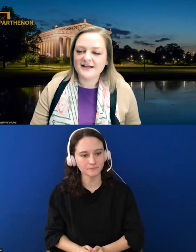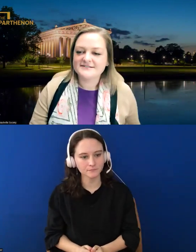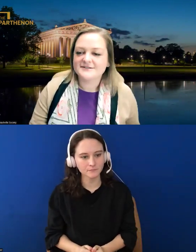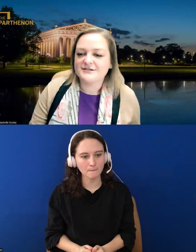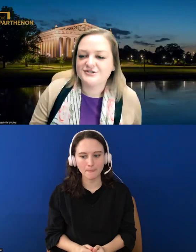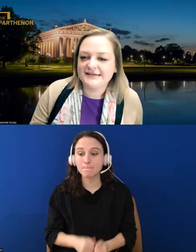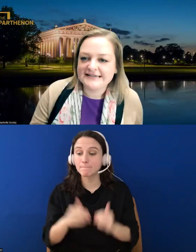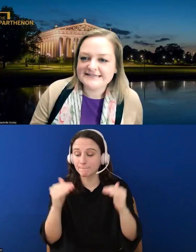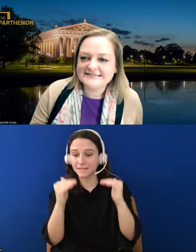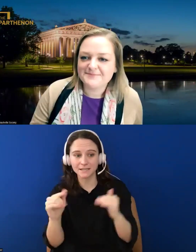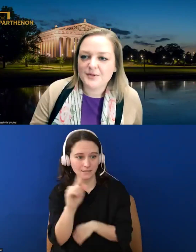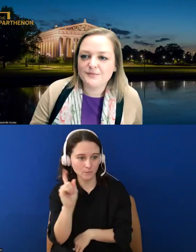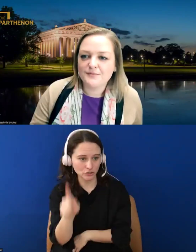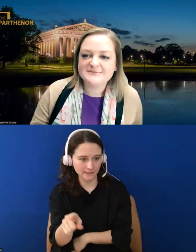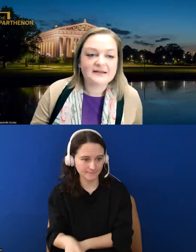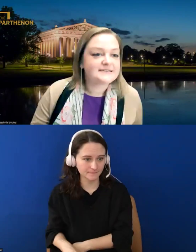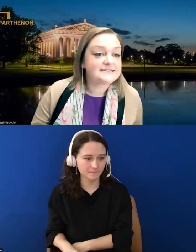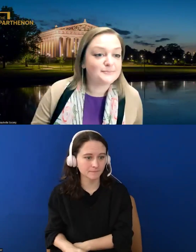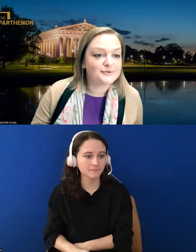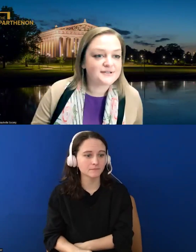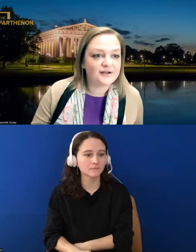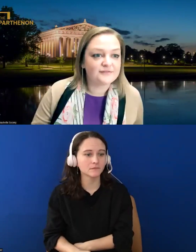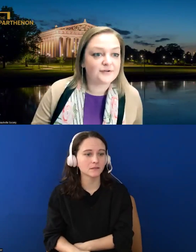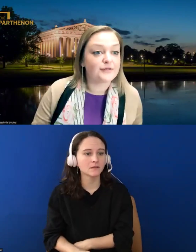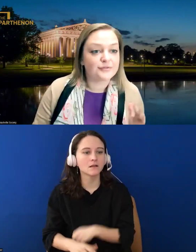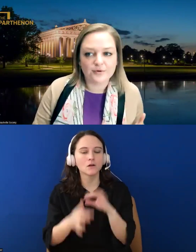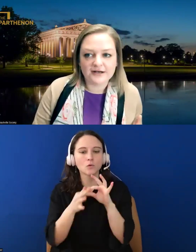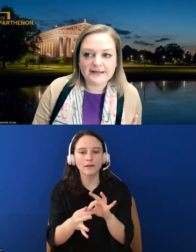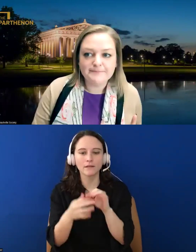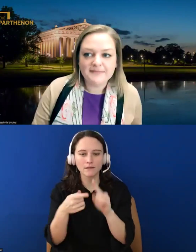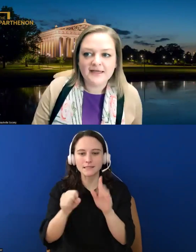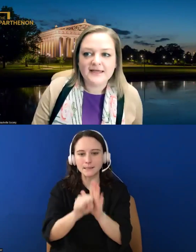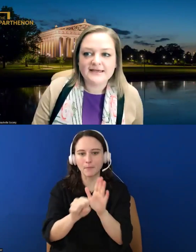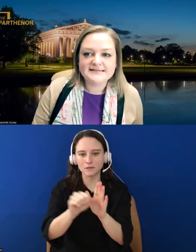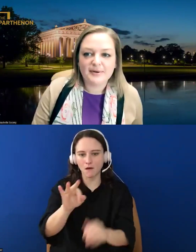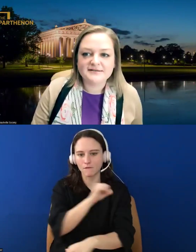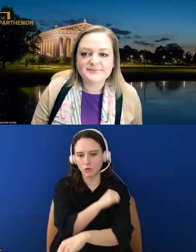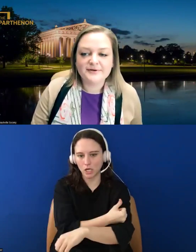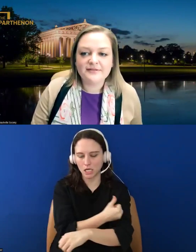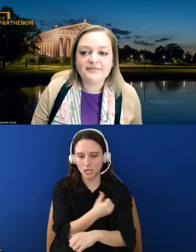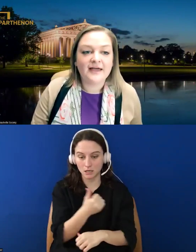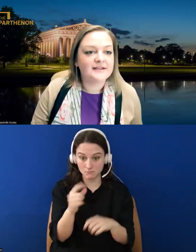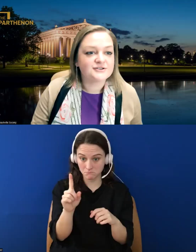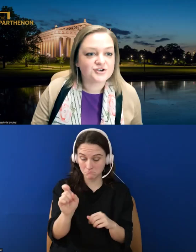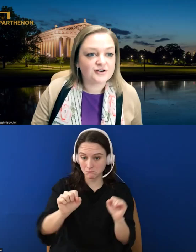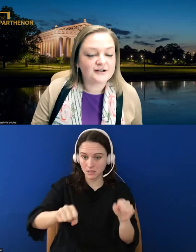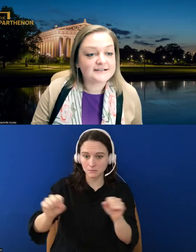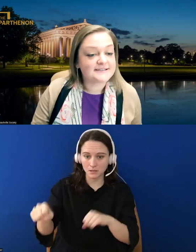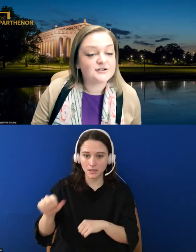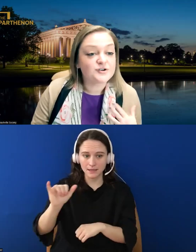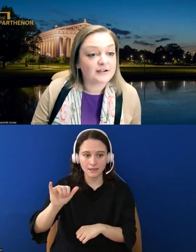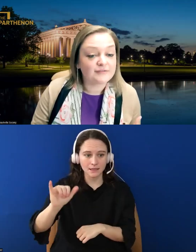Our next question is, with respect to symbols of authority, is it possible that